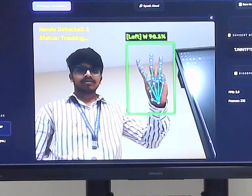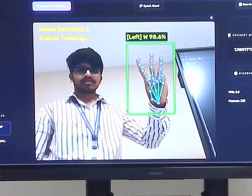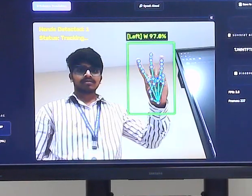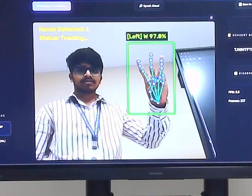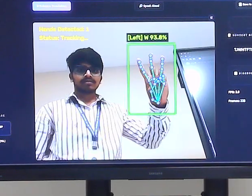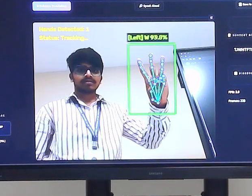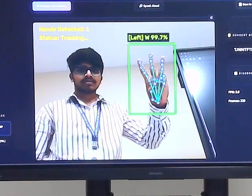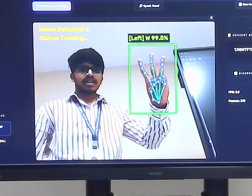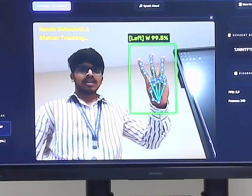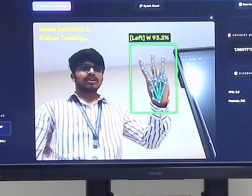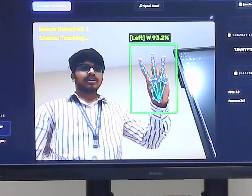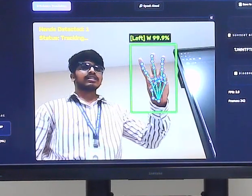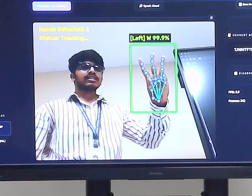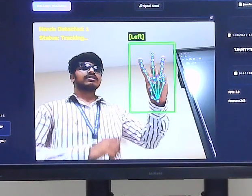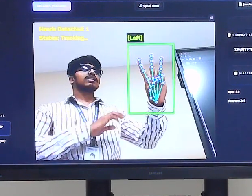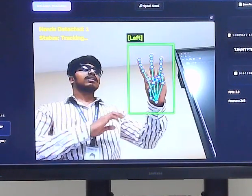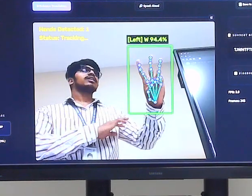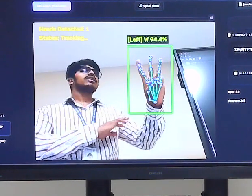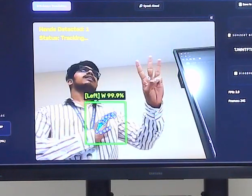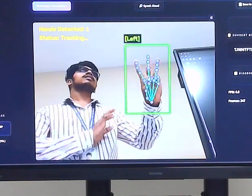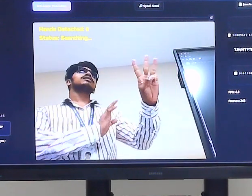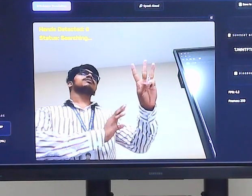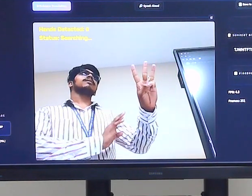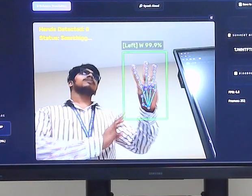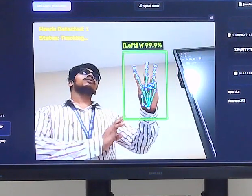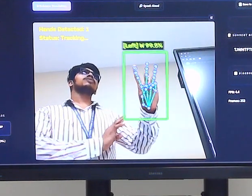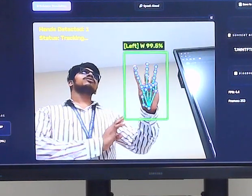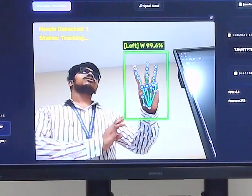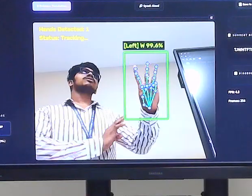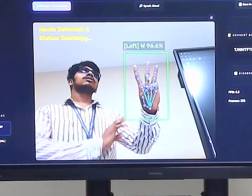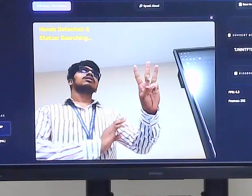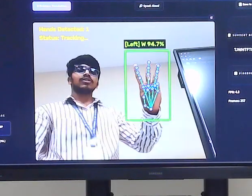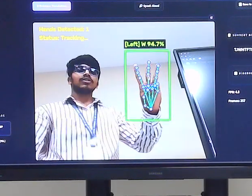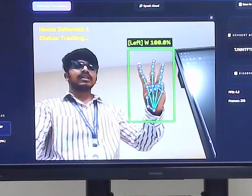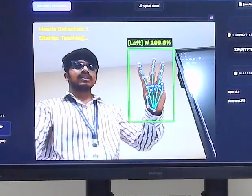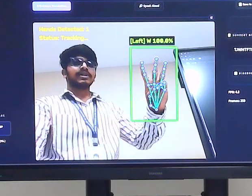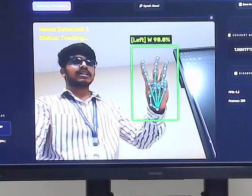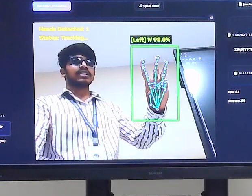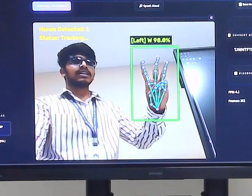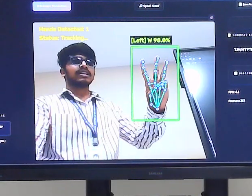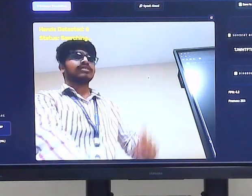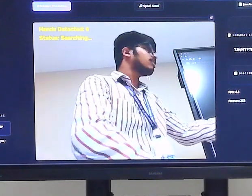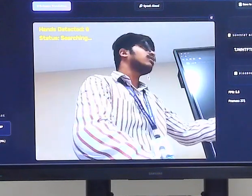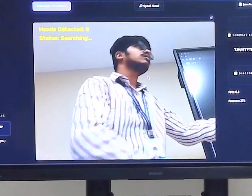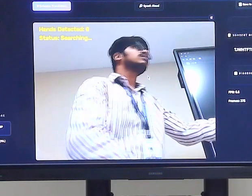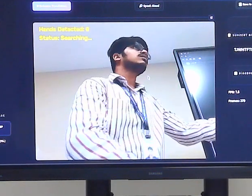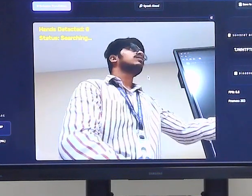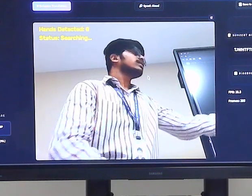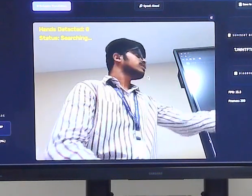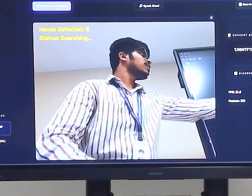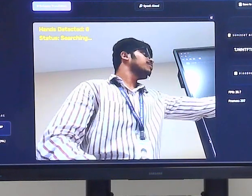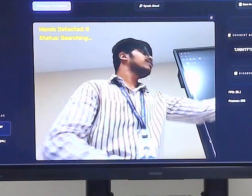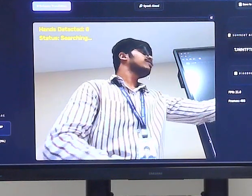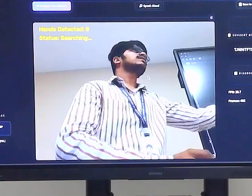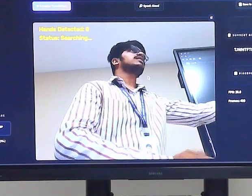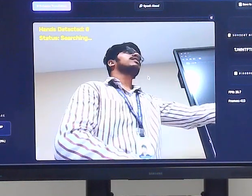You can see this is in ASL, this is nothing but W. You can see it's predicting W and it's also printing over here. This is my